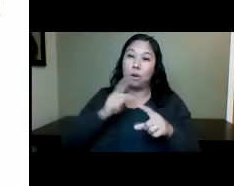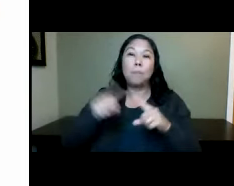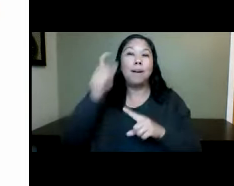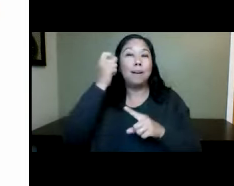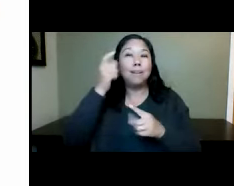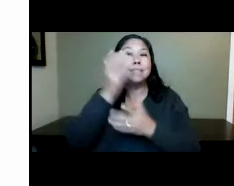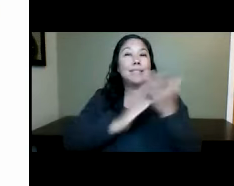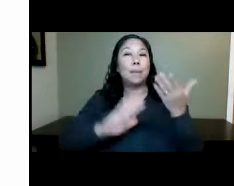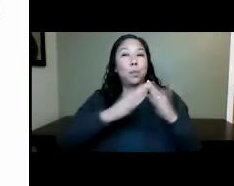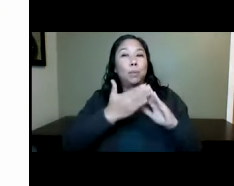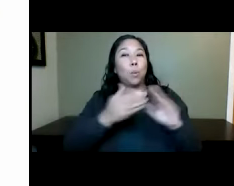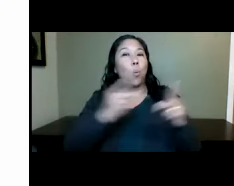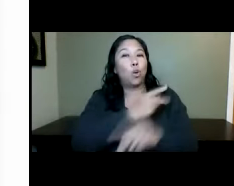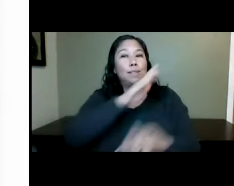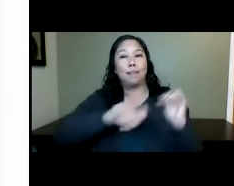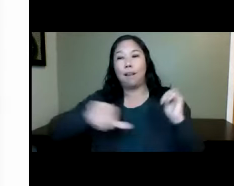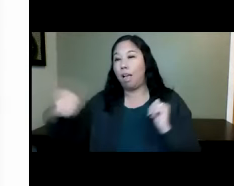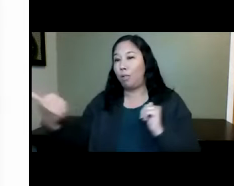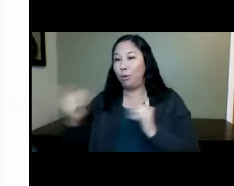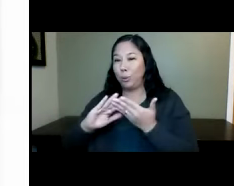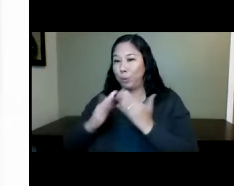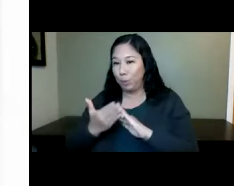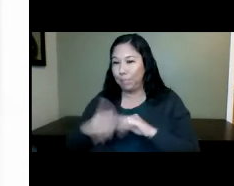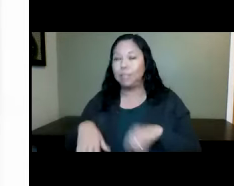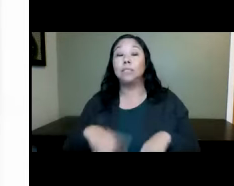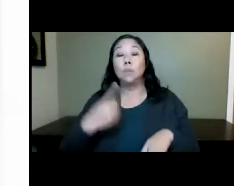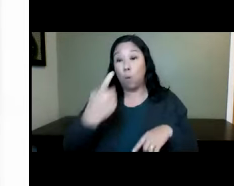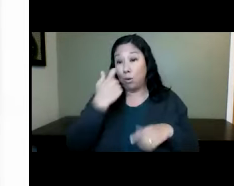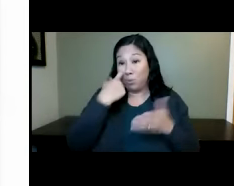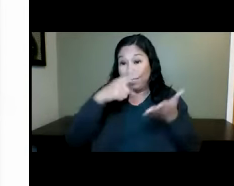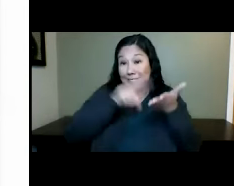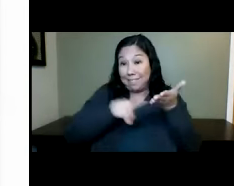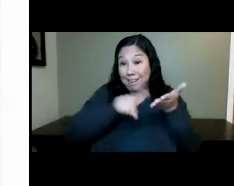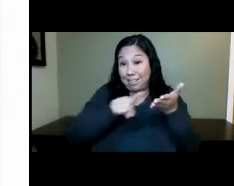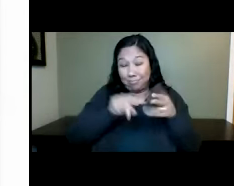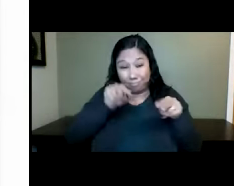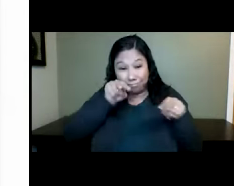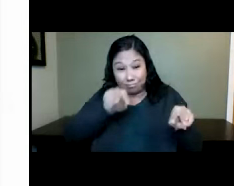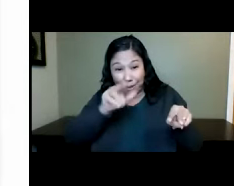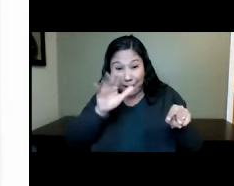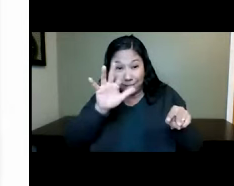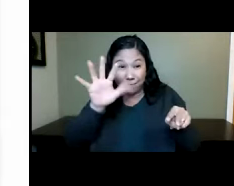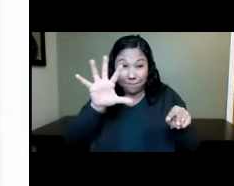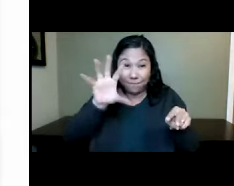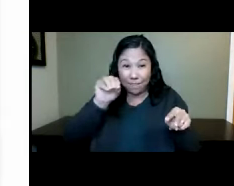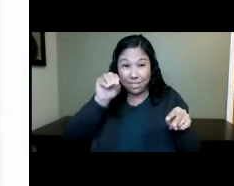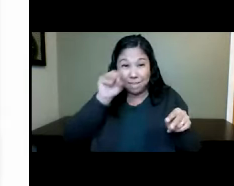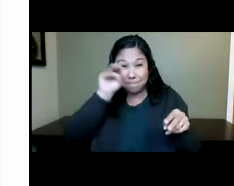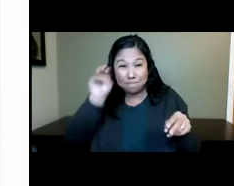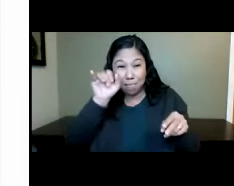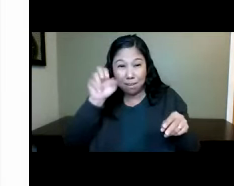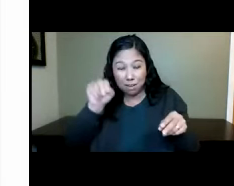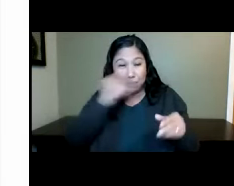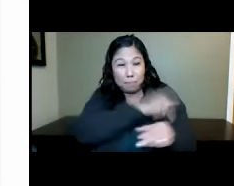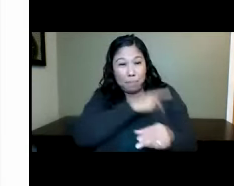a little bit more than others. In one recent study, they looked at 50 million patient records across hospitals across